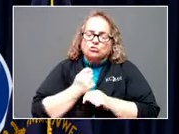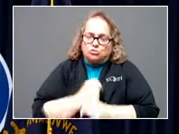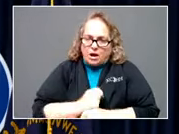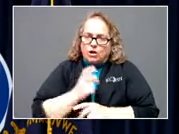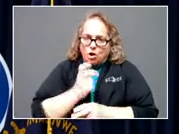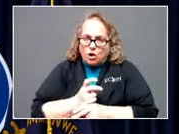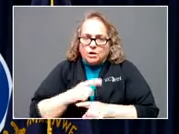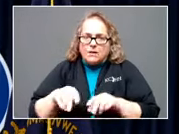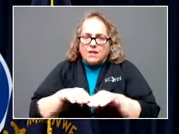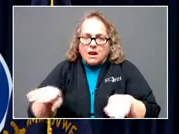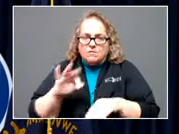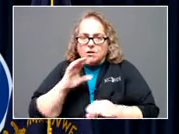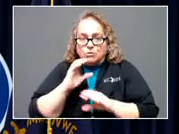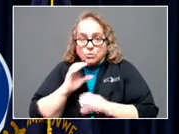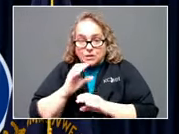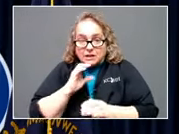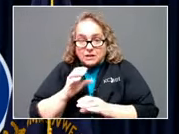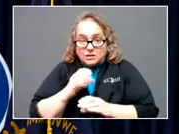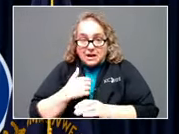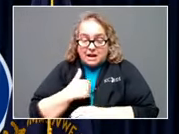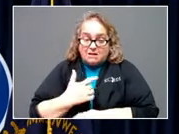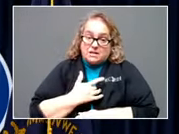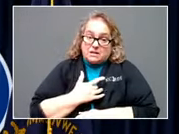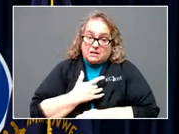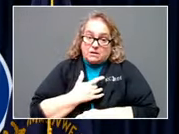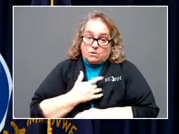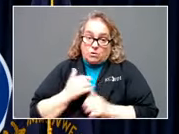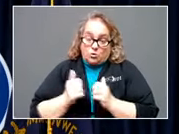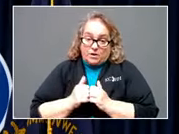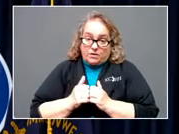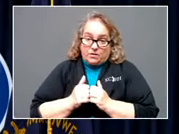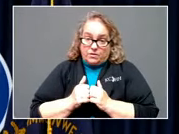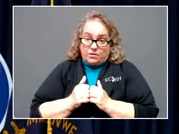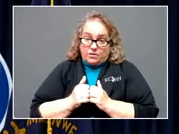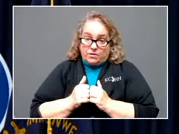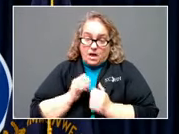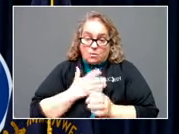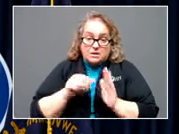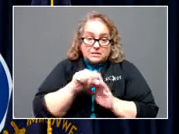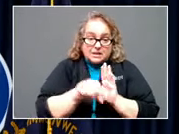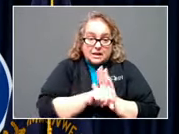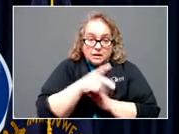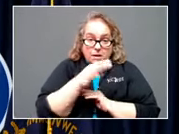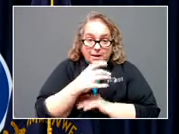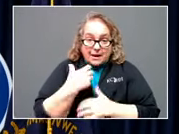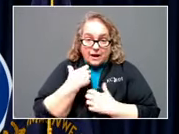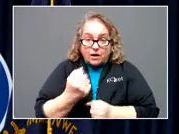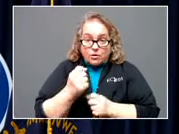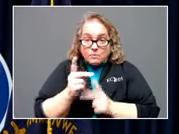communication, I believe, with either our state public health officials or